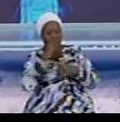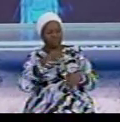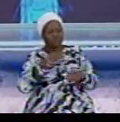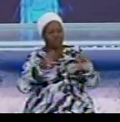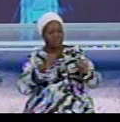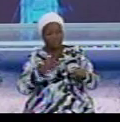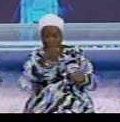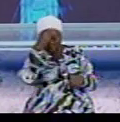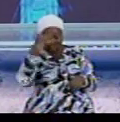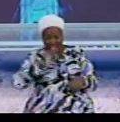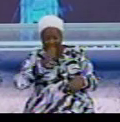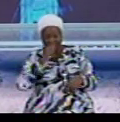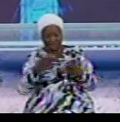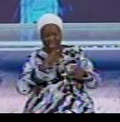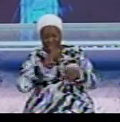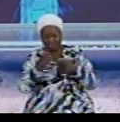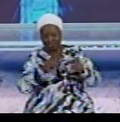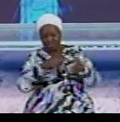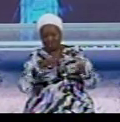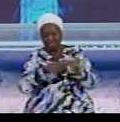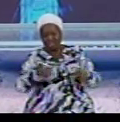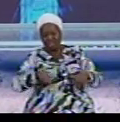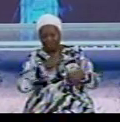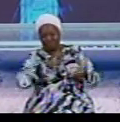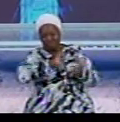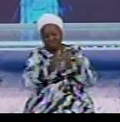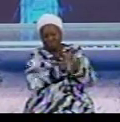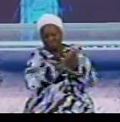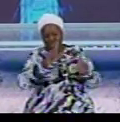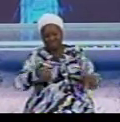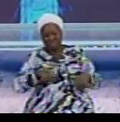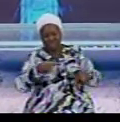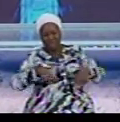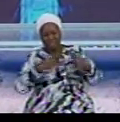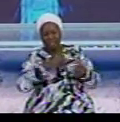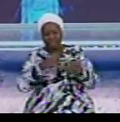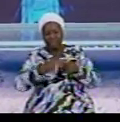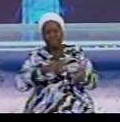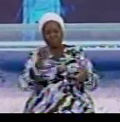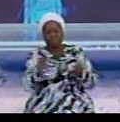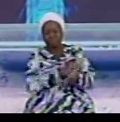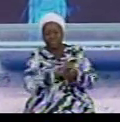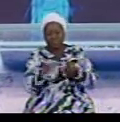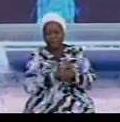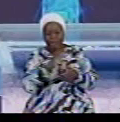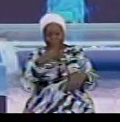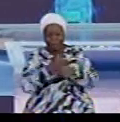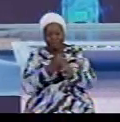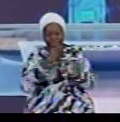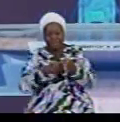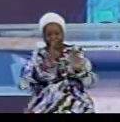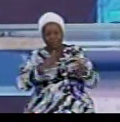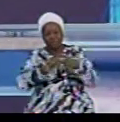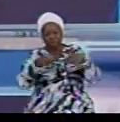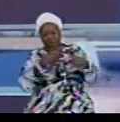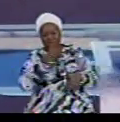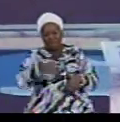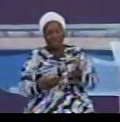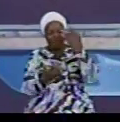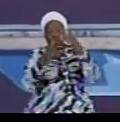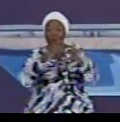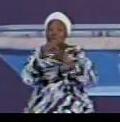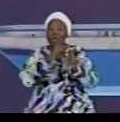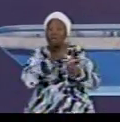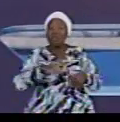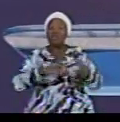this life. I'm going to ruin this life. I'm going to wreck this life. I'm going to destroy this life. When Christ